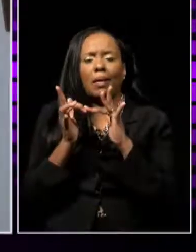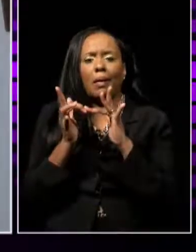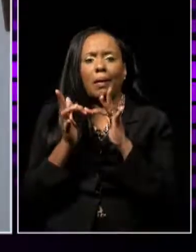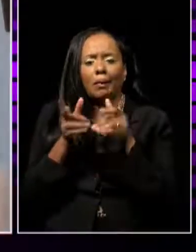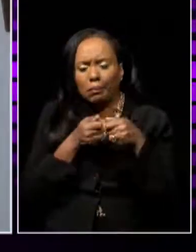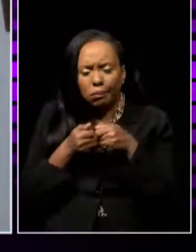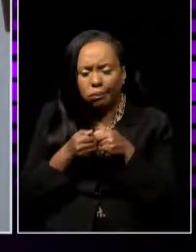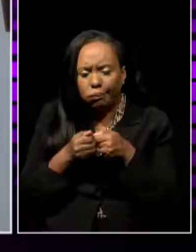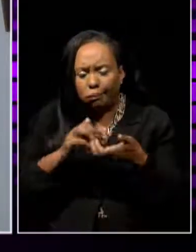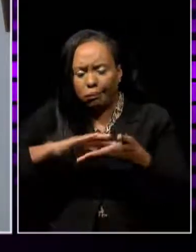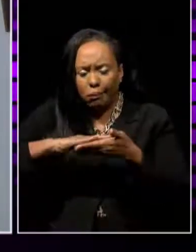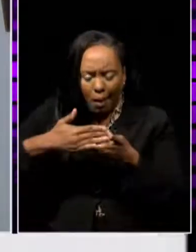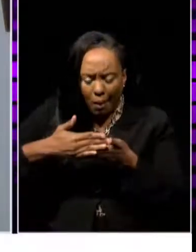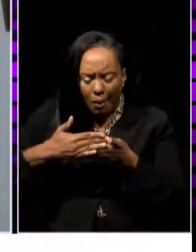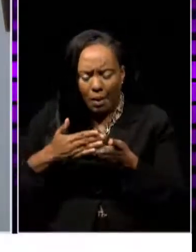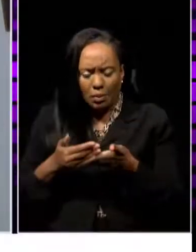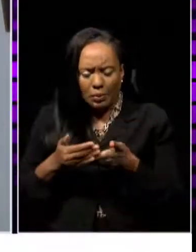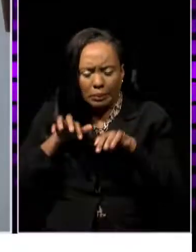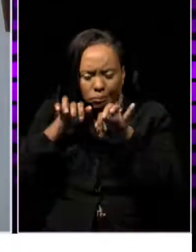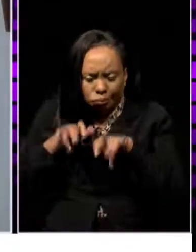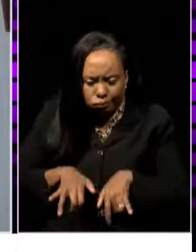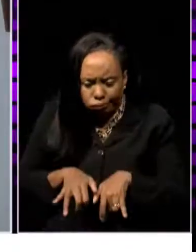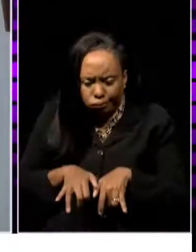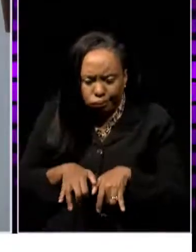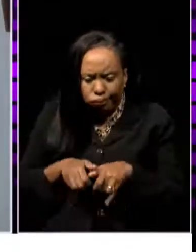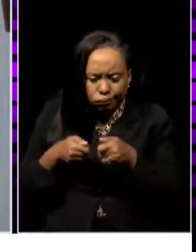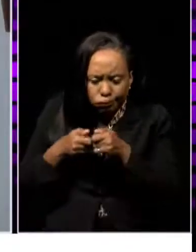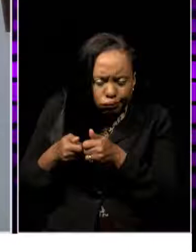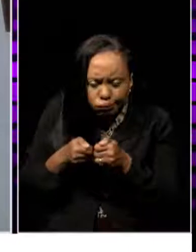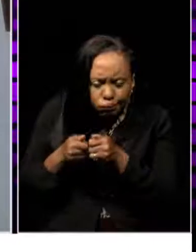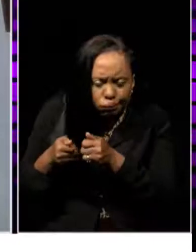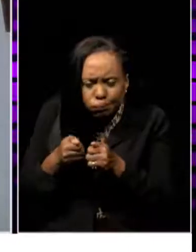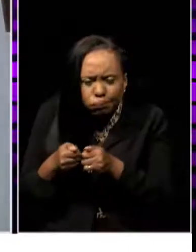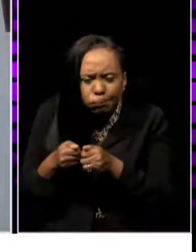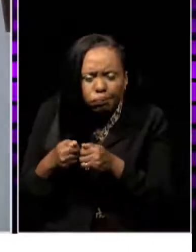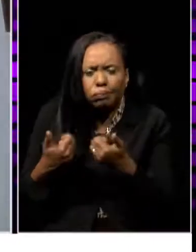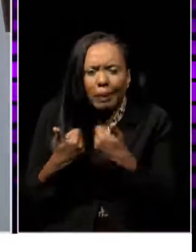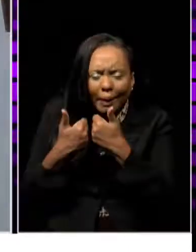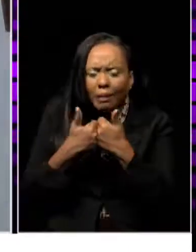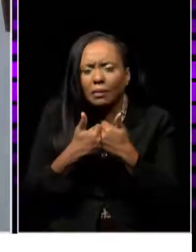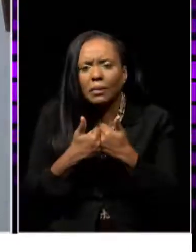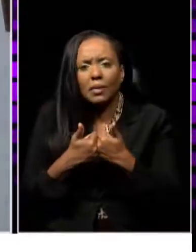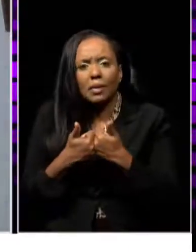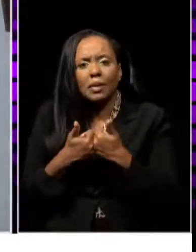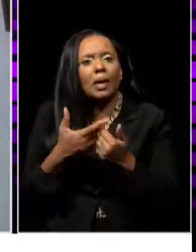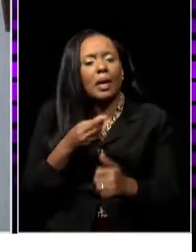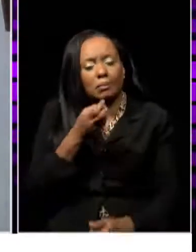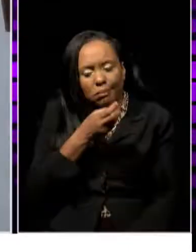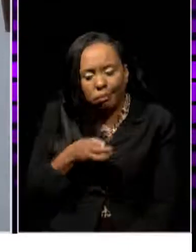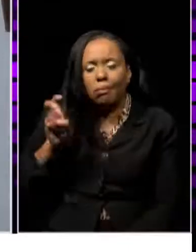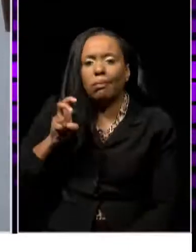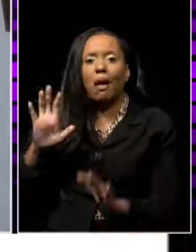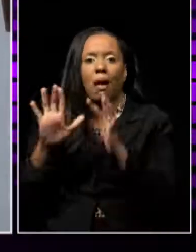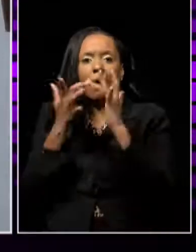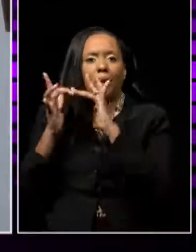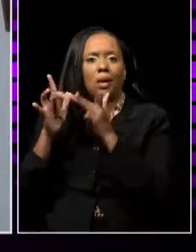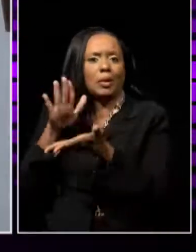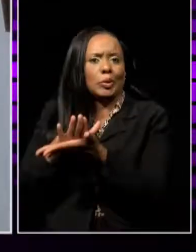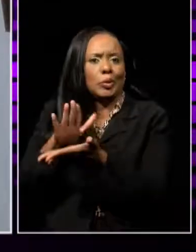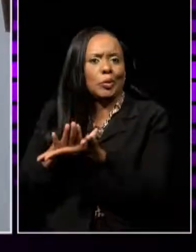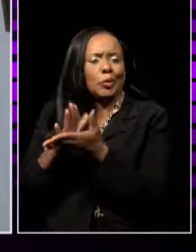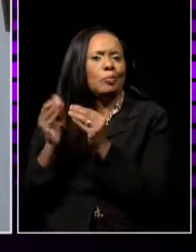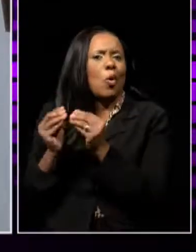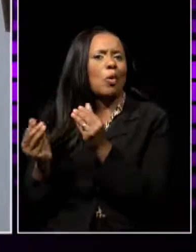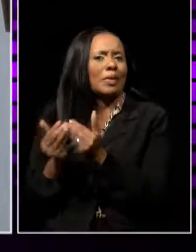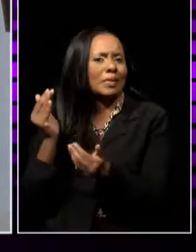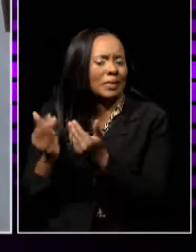They're on their devices a lot, and I think that that has helped them to transition to online school. I think that when we